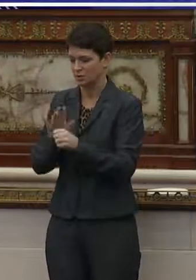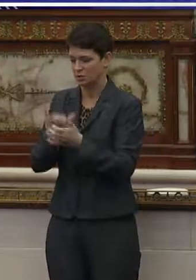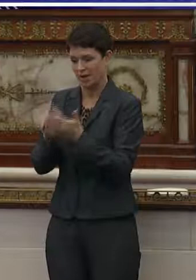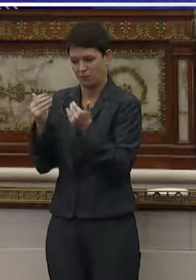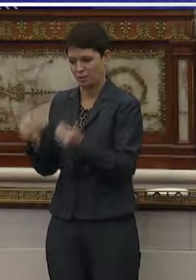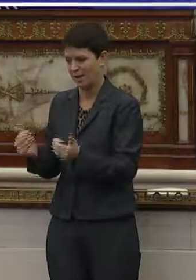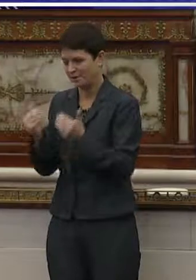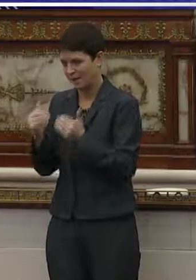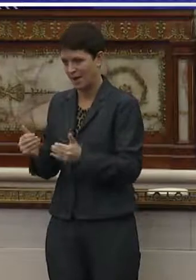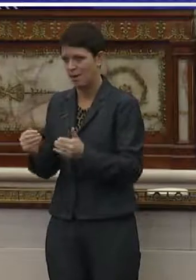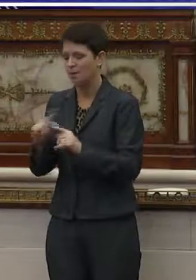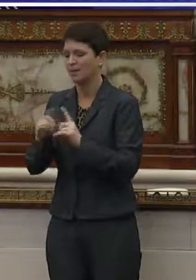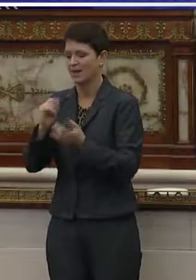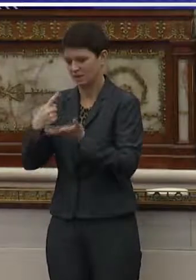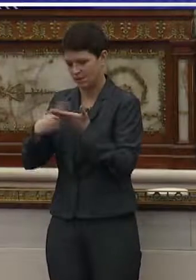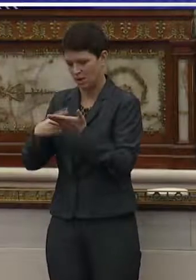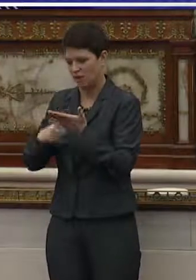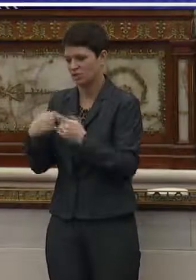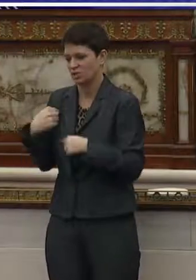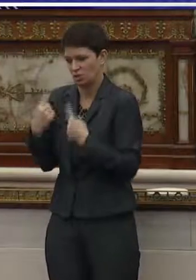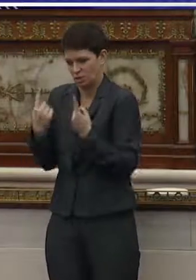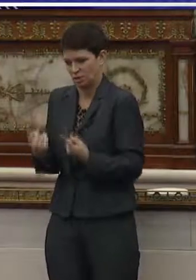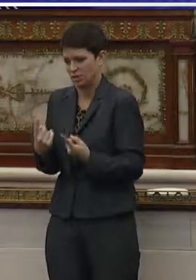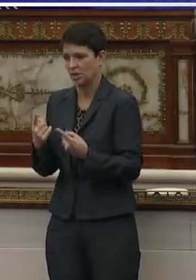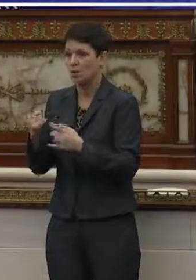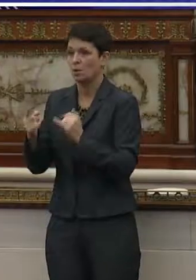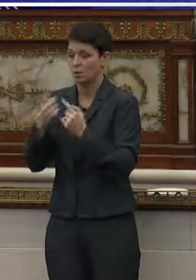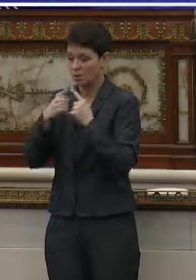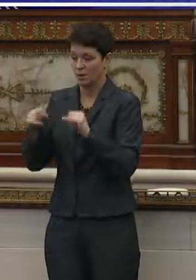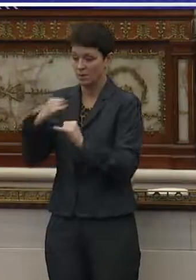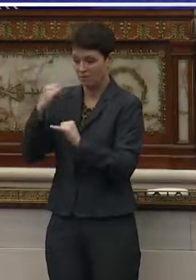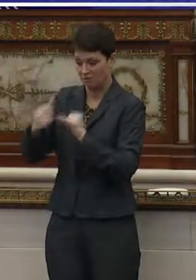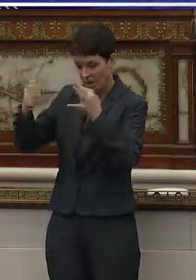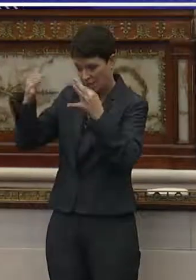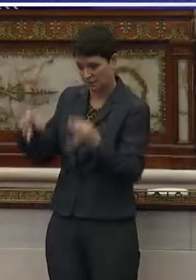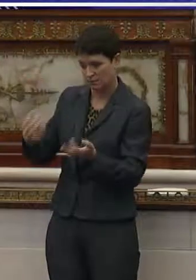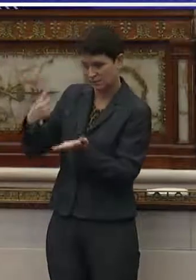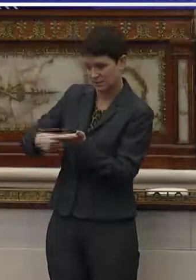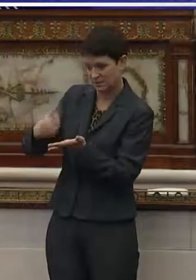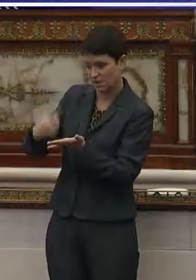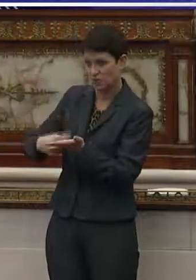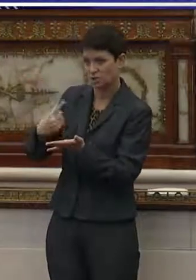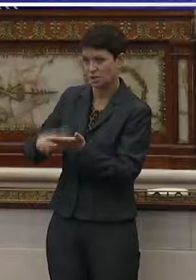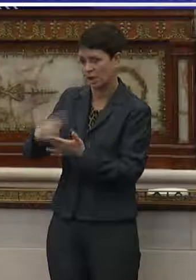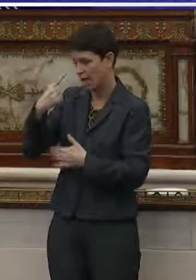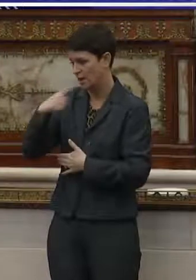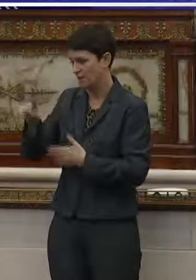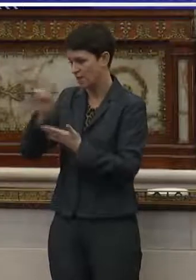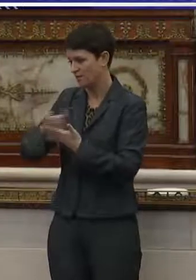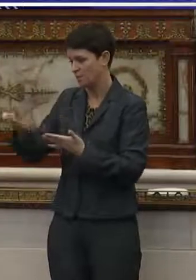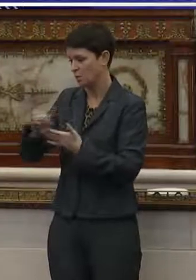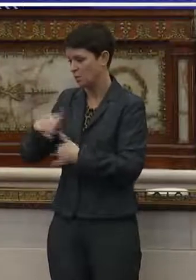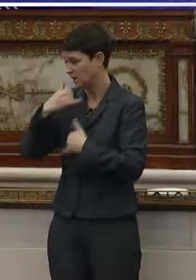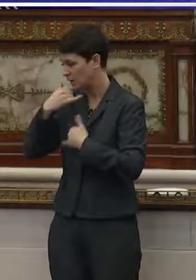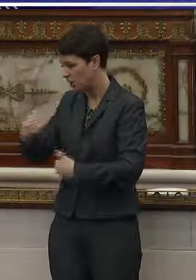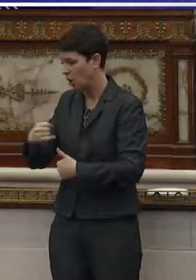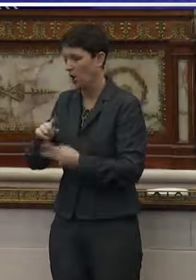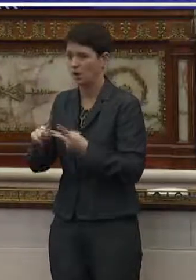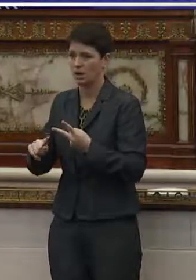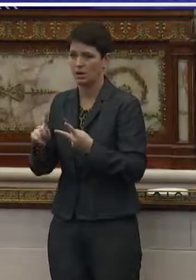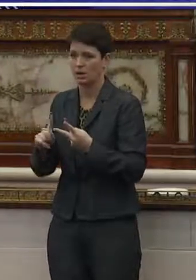now. I just could commit that that's the conversations we're having. Once we finalize those conversations, I don't mind whether it's one of our weekly calls